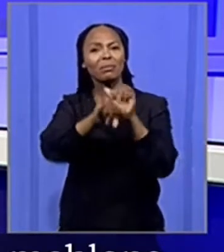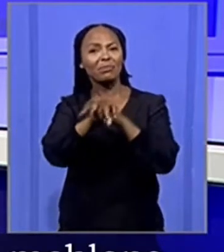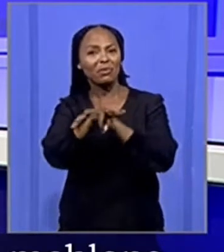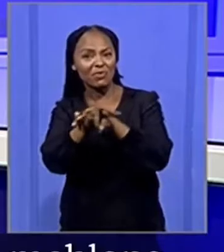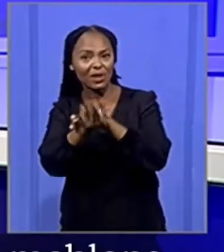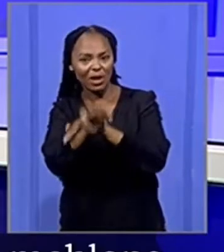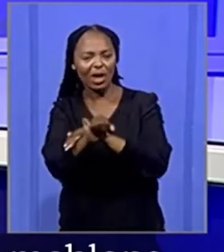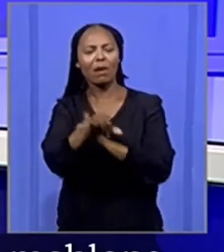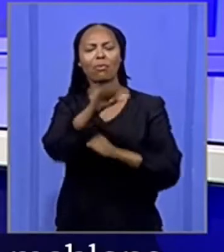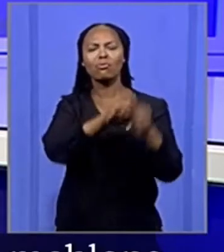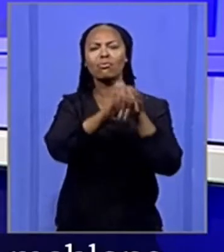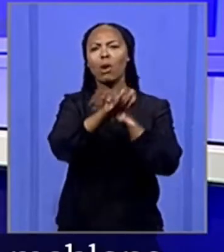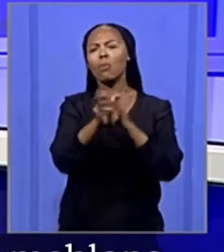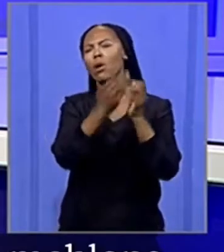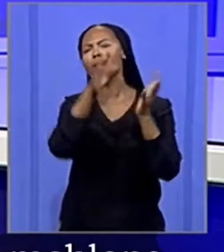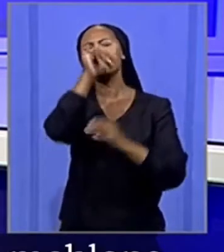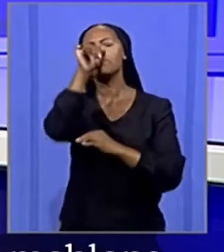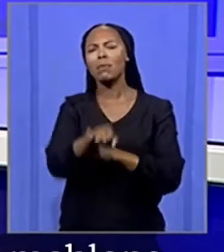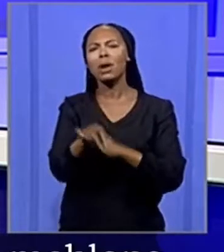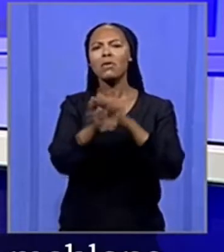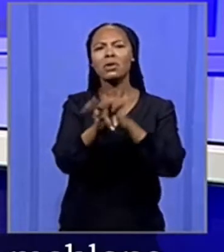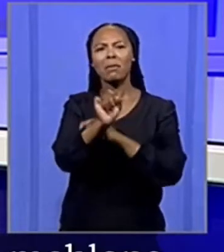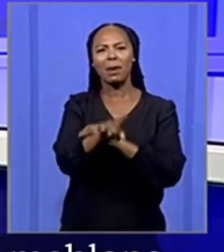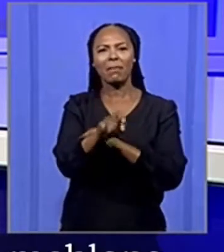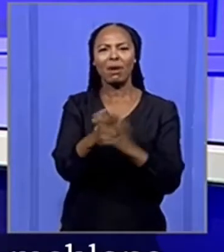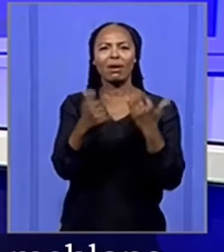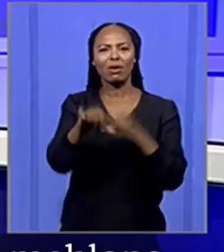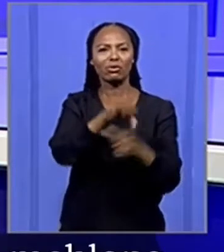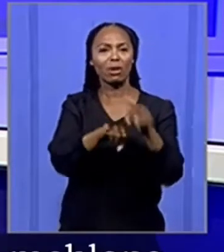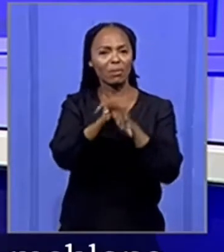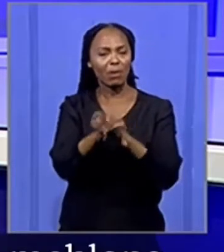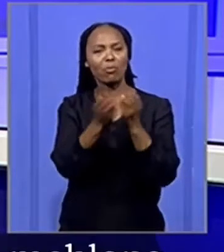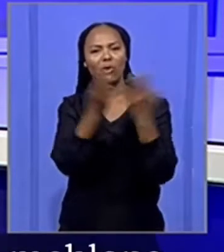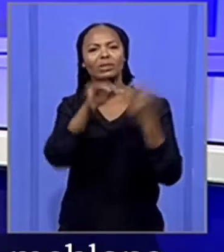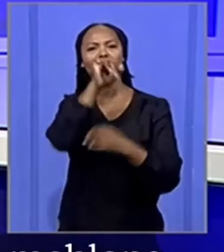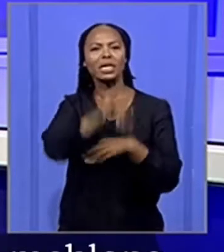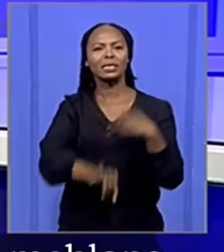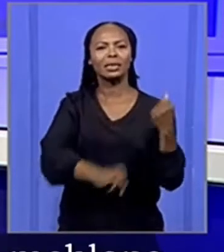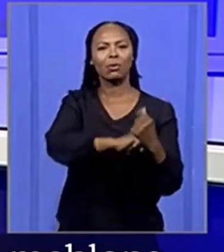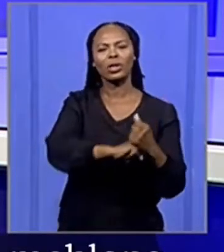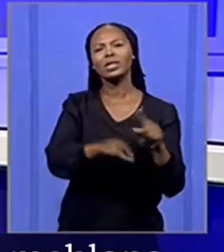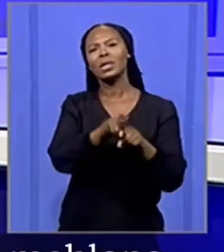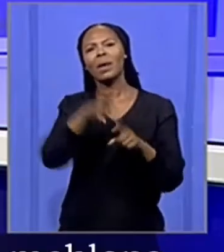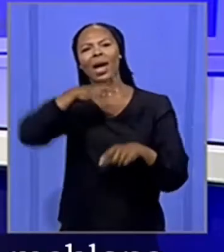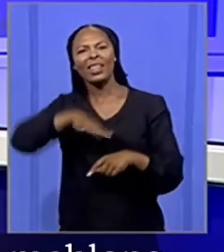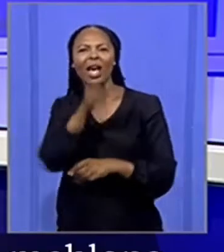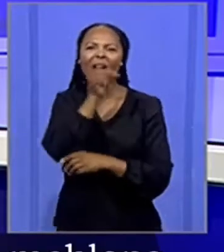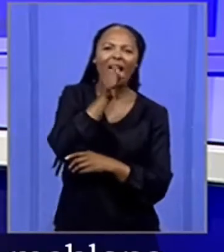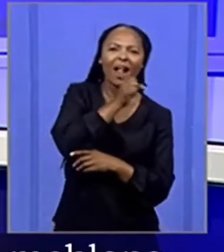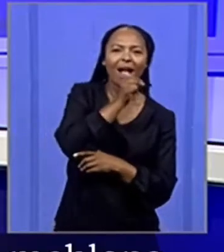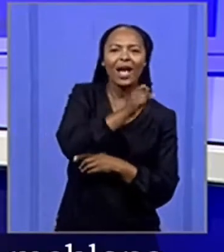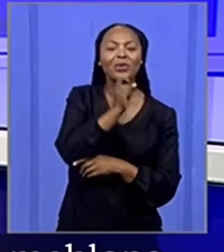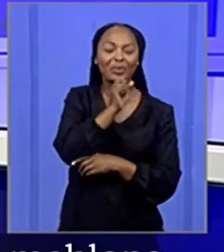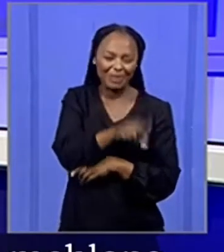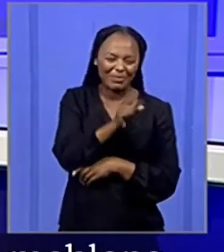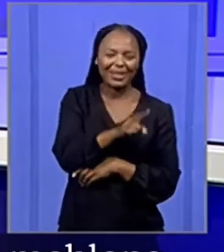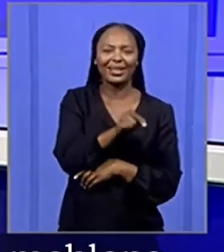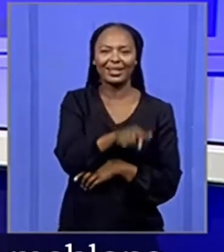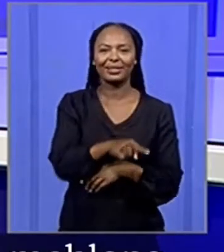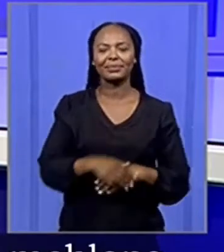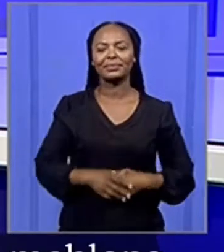dimilione tša babogedi go marangrang a dikgokagano mola diopedi tše dingwe tša mmino di dirile koša ka